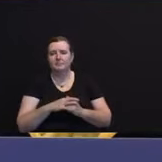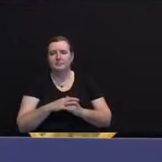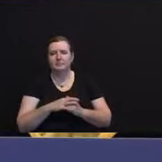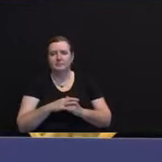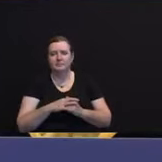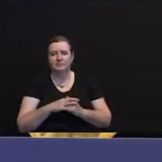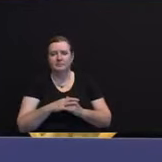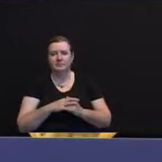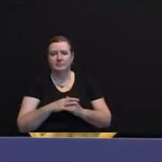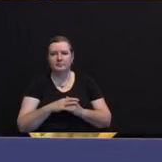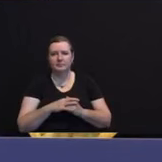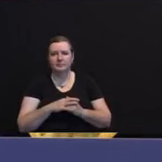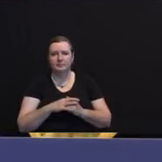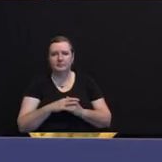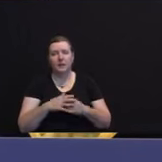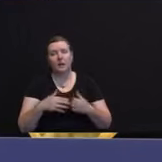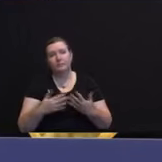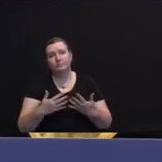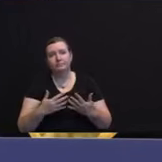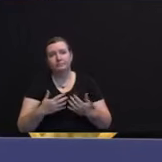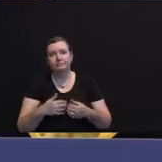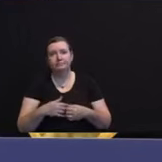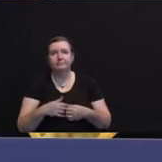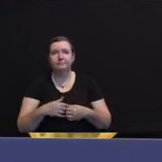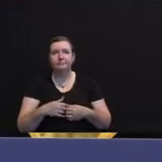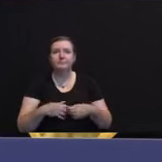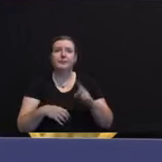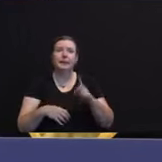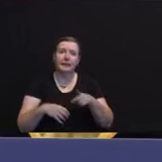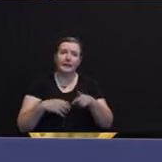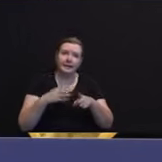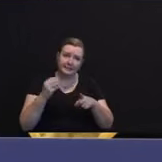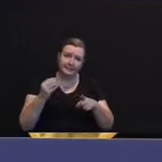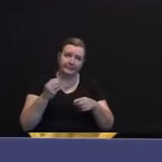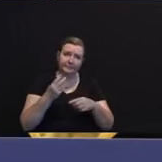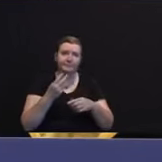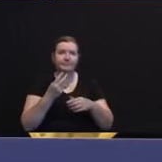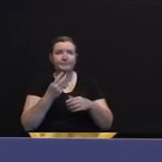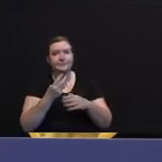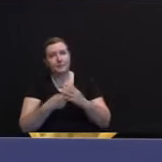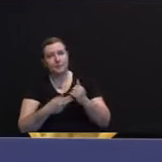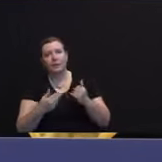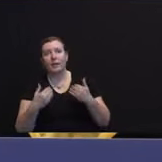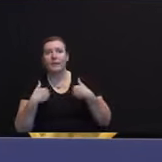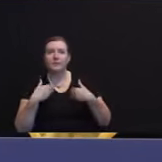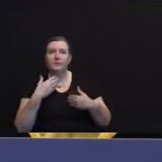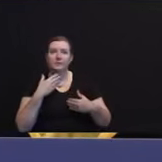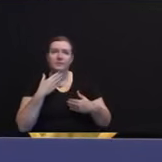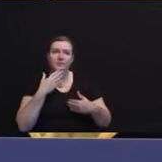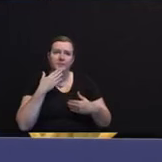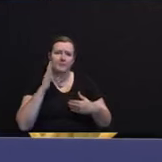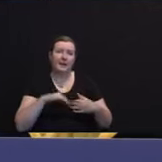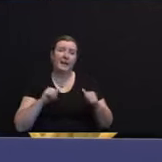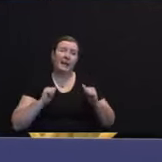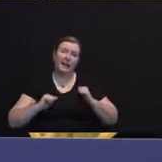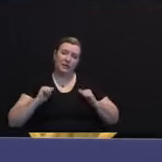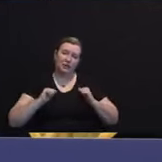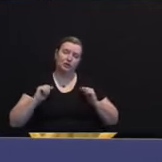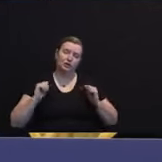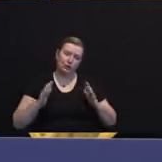It's and both. There are bad actors, and I previewed the fact that compliance is going and